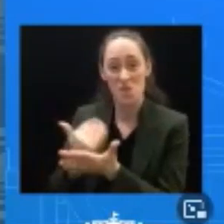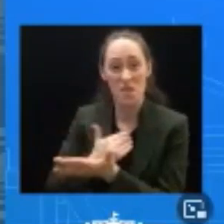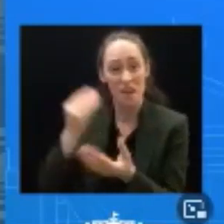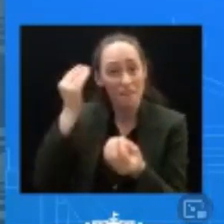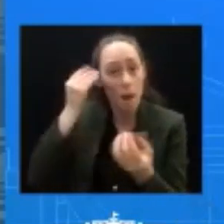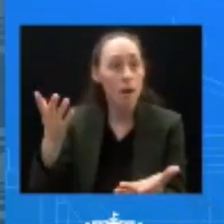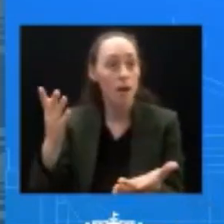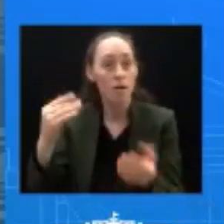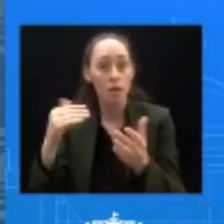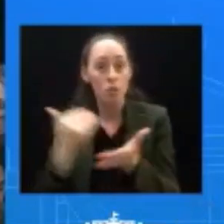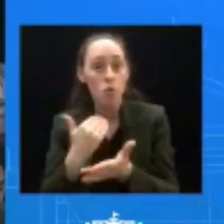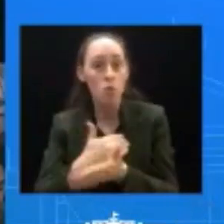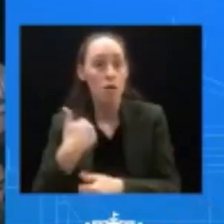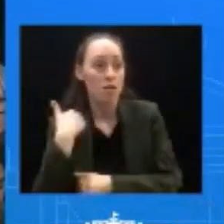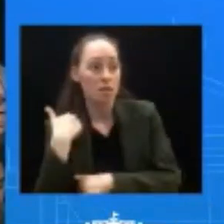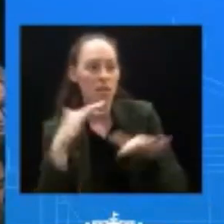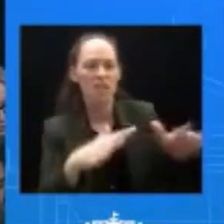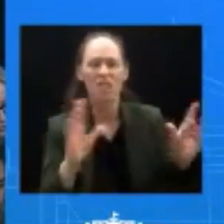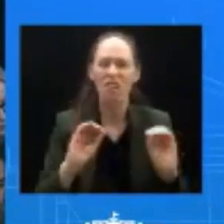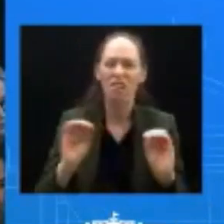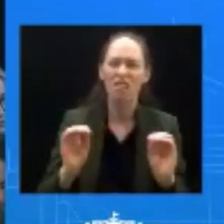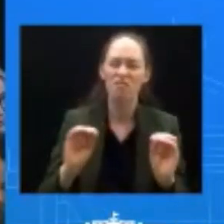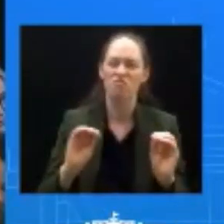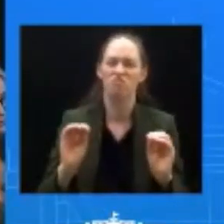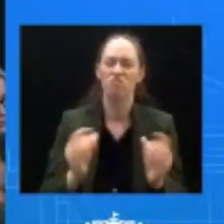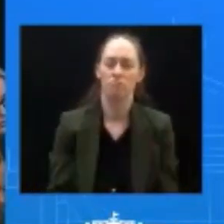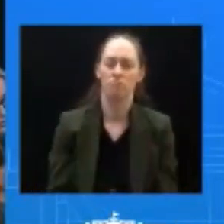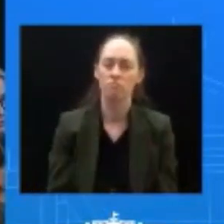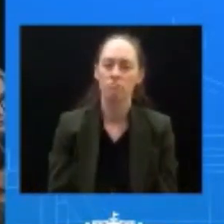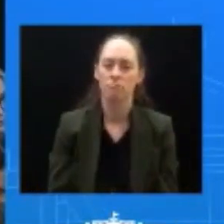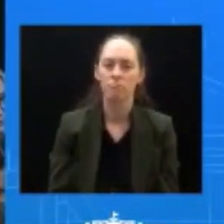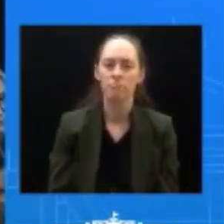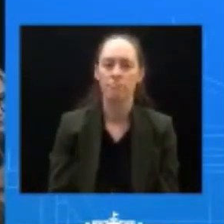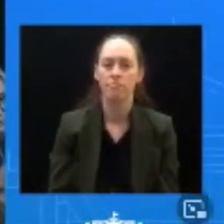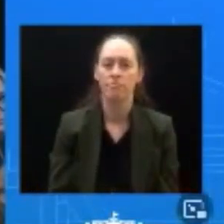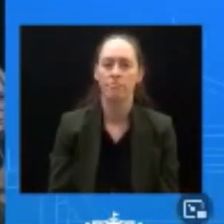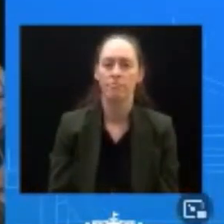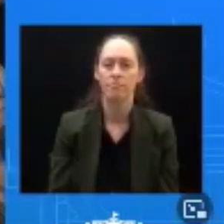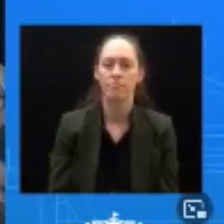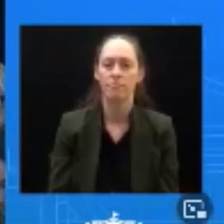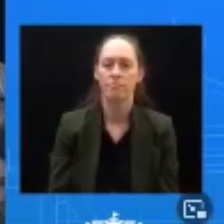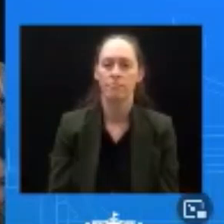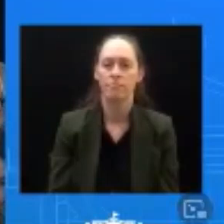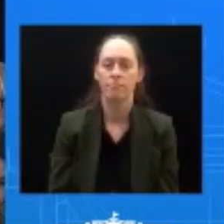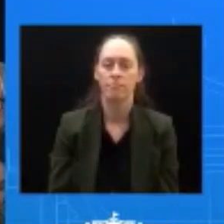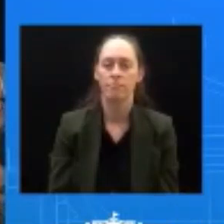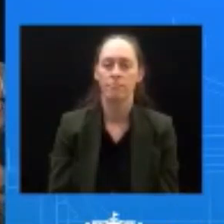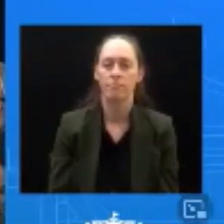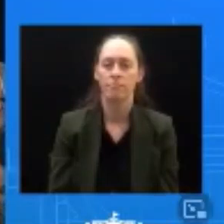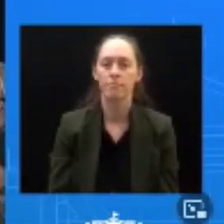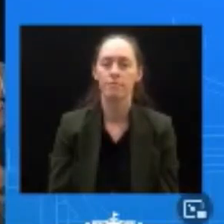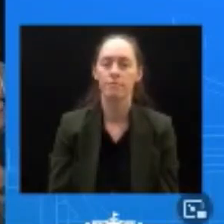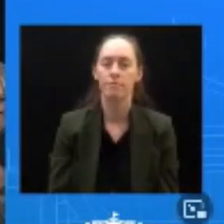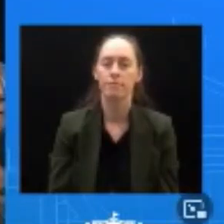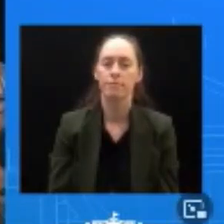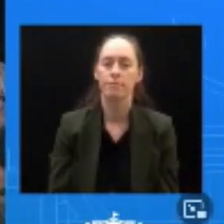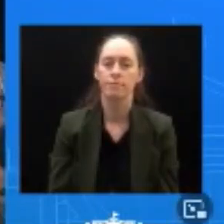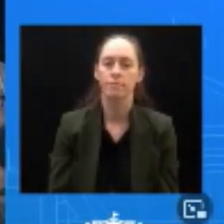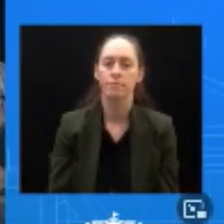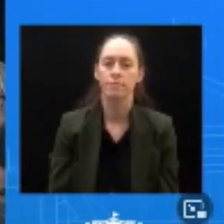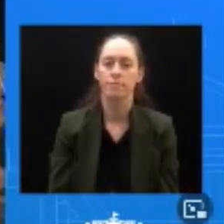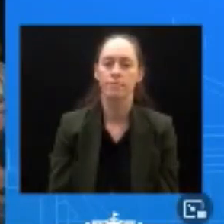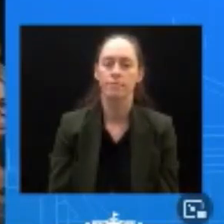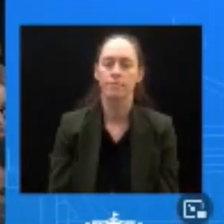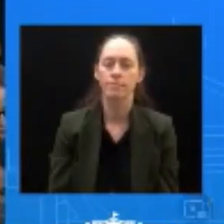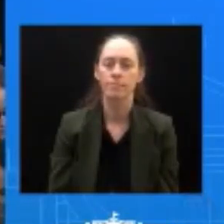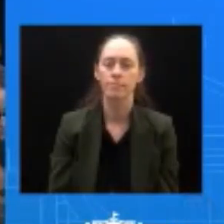The question I have, Karine, is what's happening in the Middle East and in Israel and the Palestinian territories. We saw what happened in Jenin